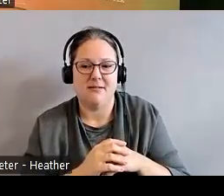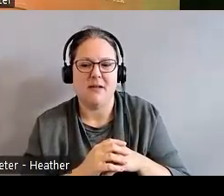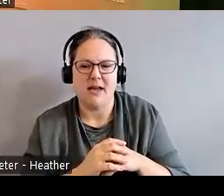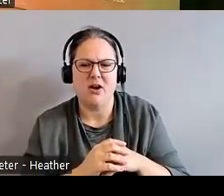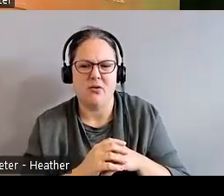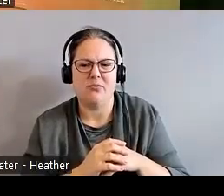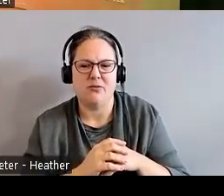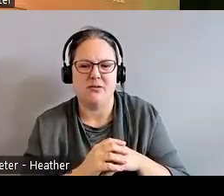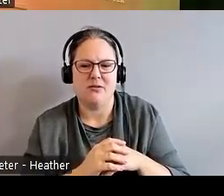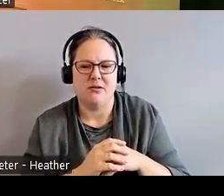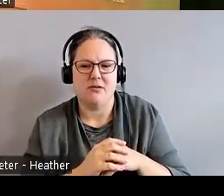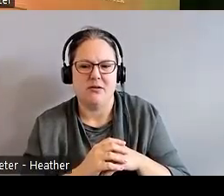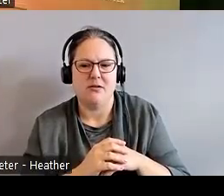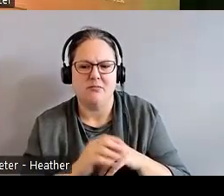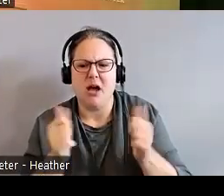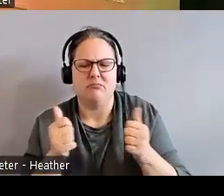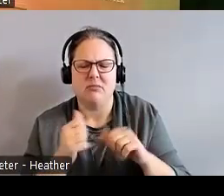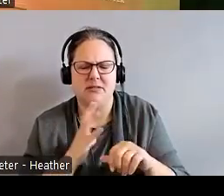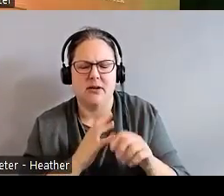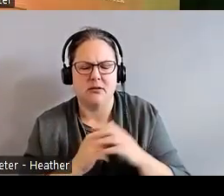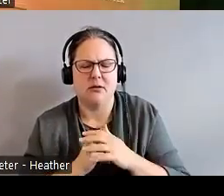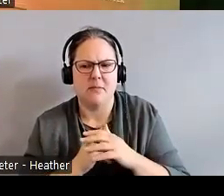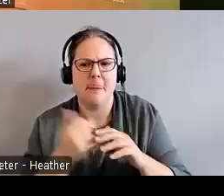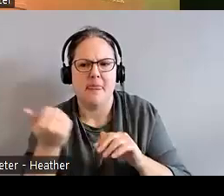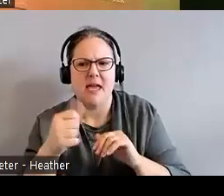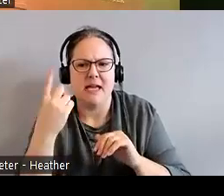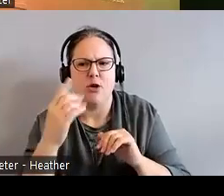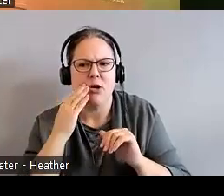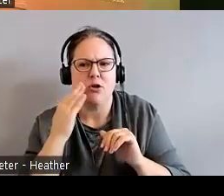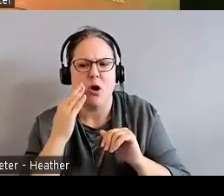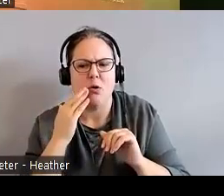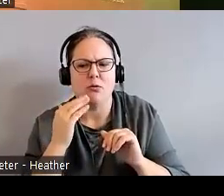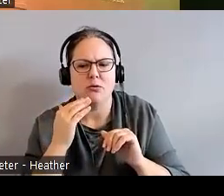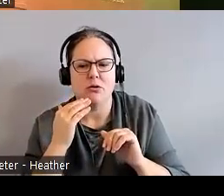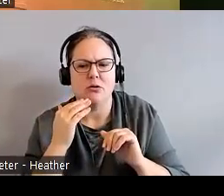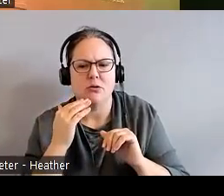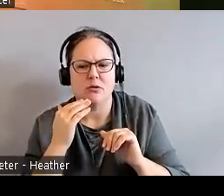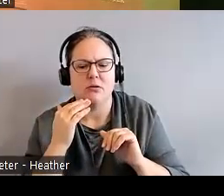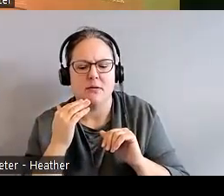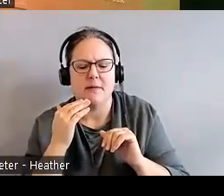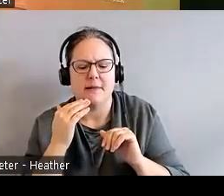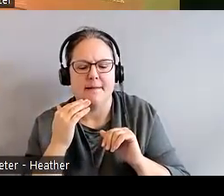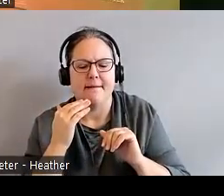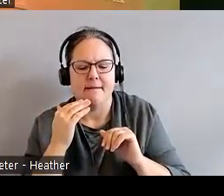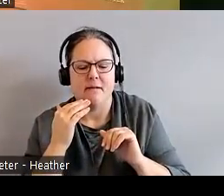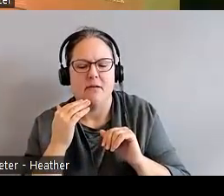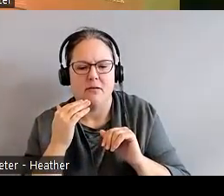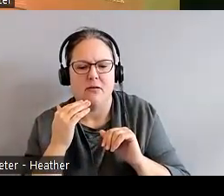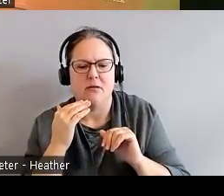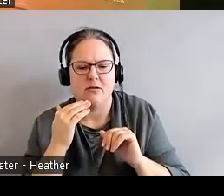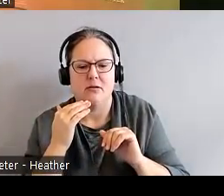Linus many, many years ago. I don't know if everybody knows who he is. Jeff was our senior